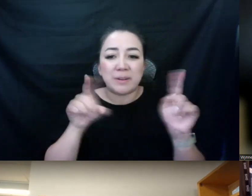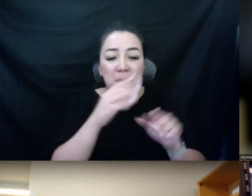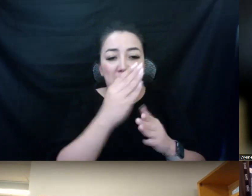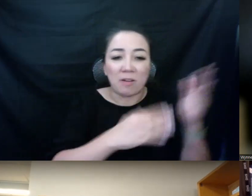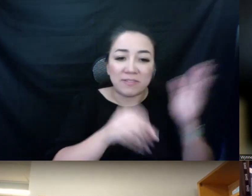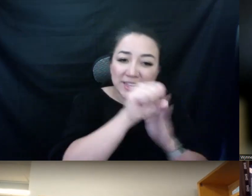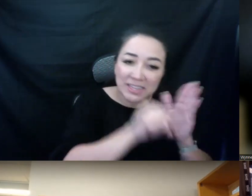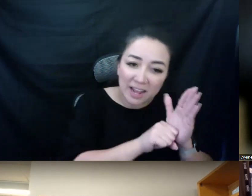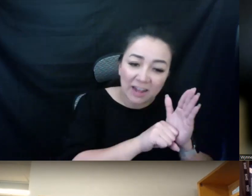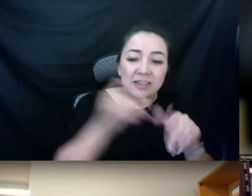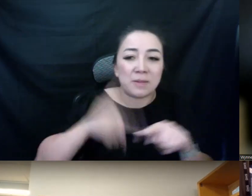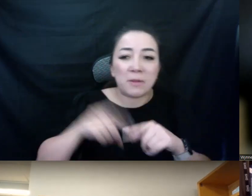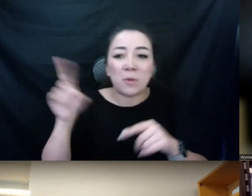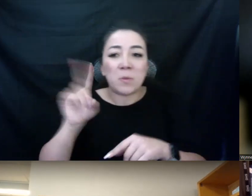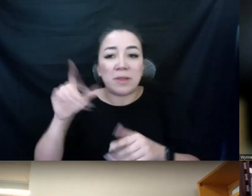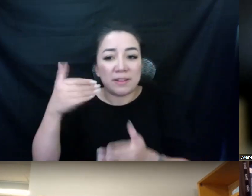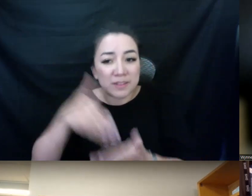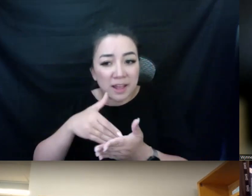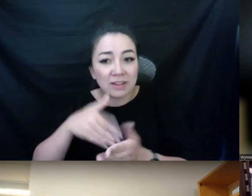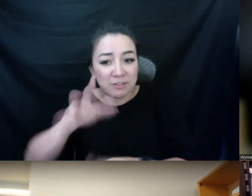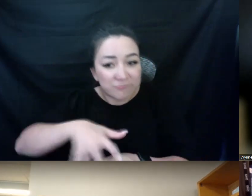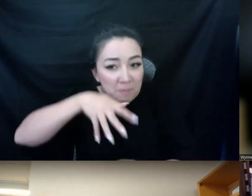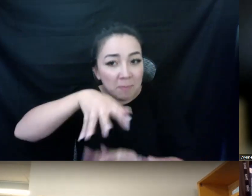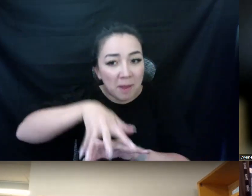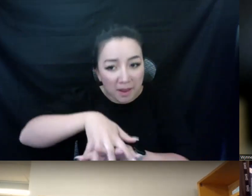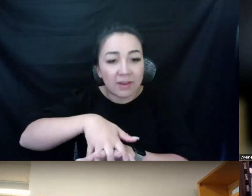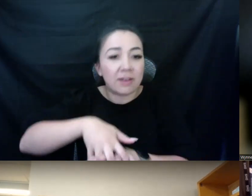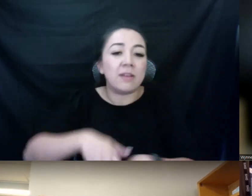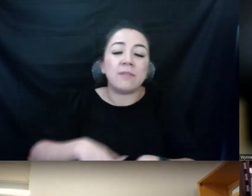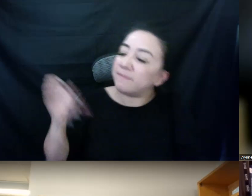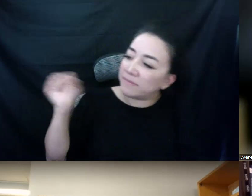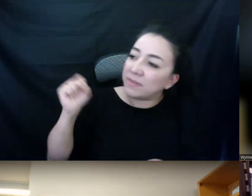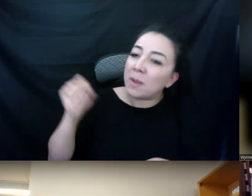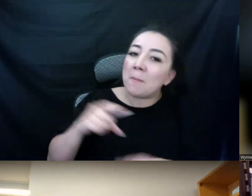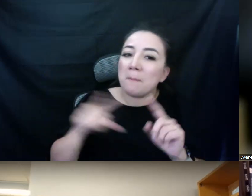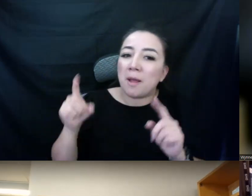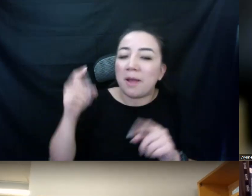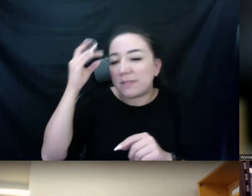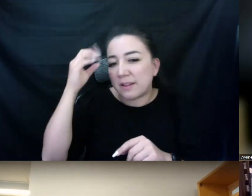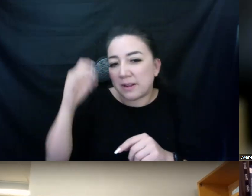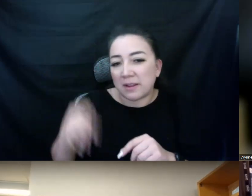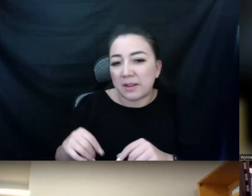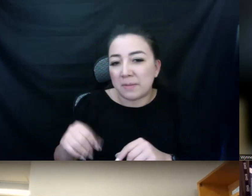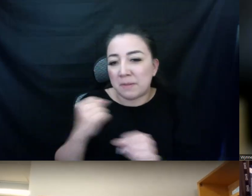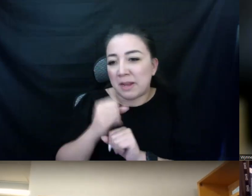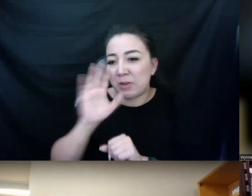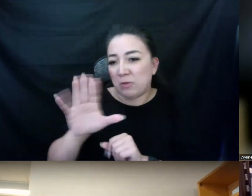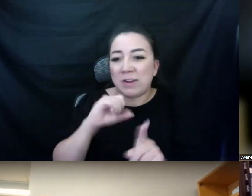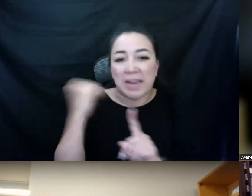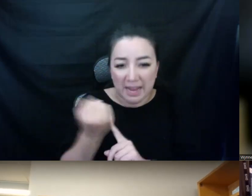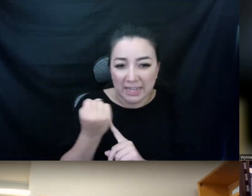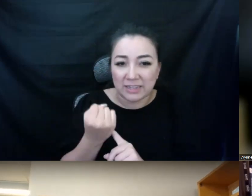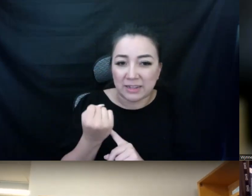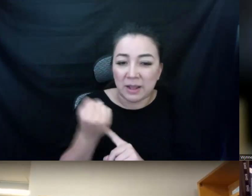different depending on where the center's embedded. Yeah, I'm just thinking in making your case,